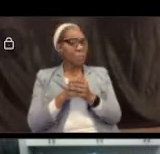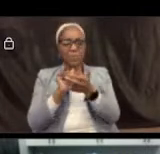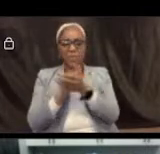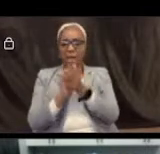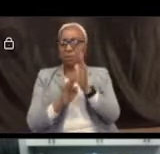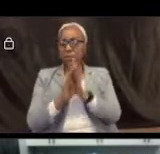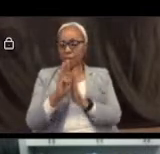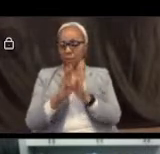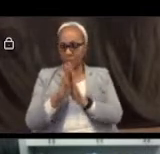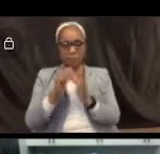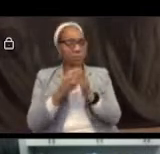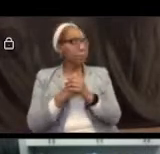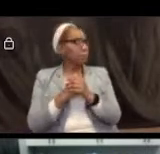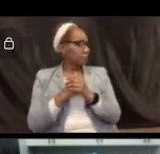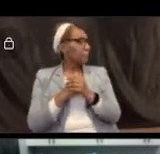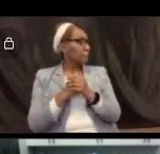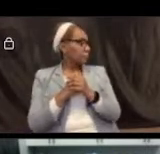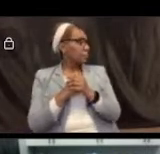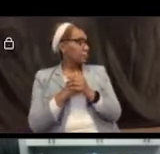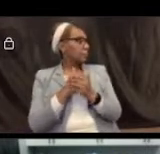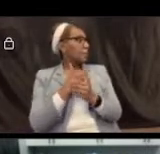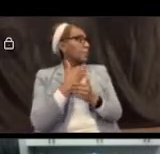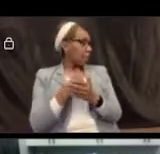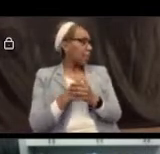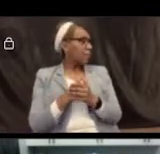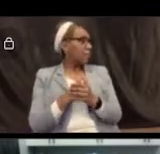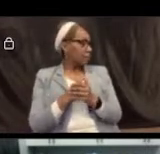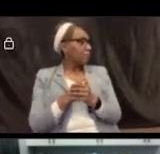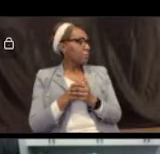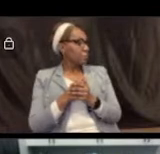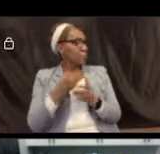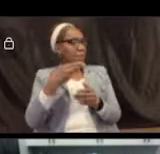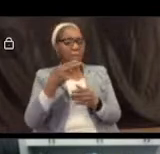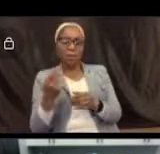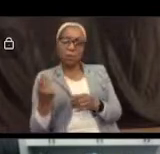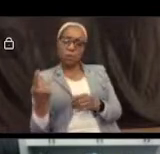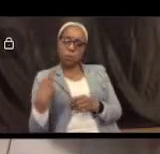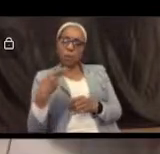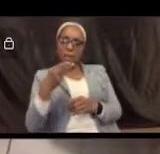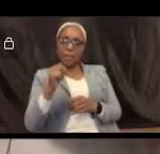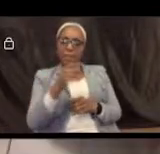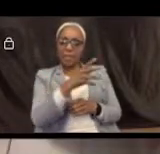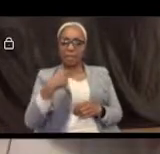development. And he and I have